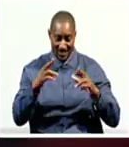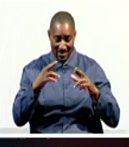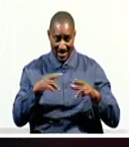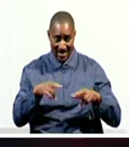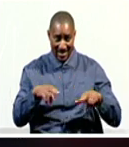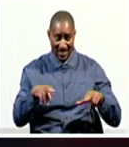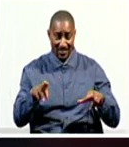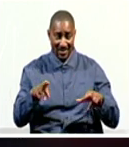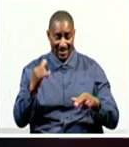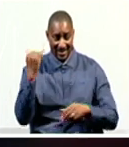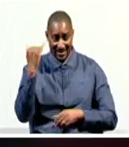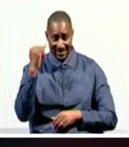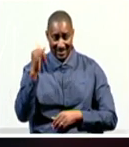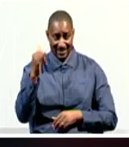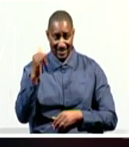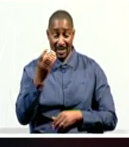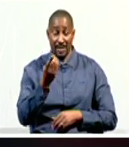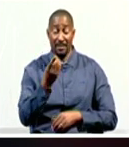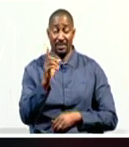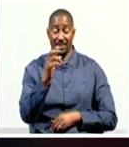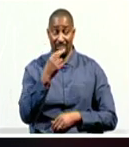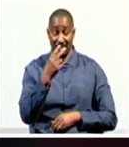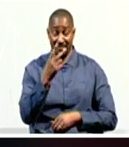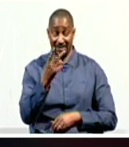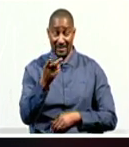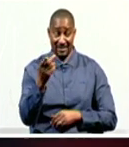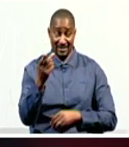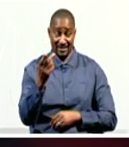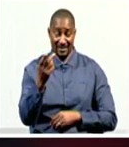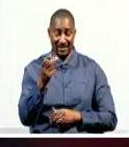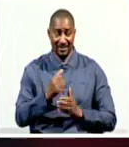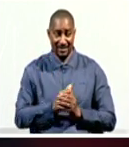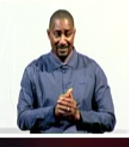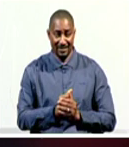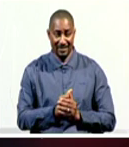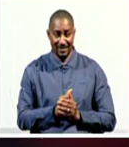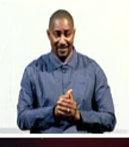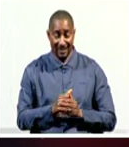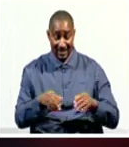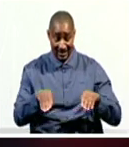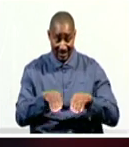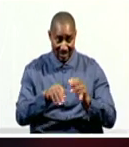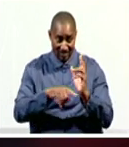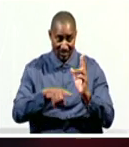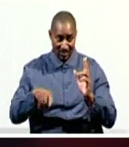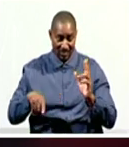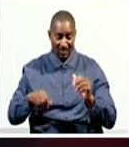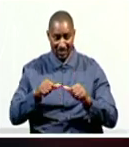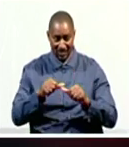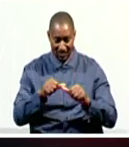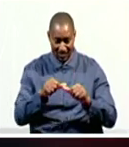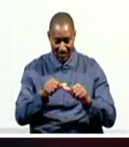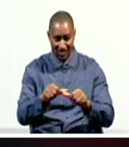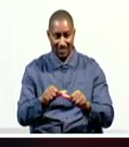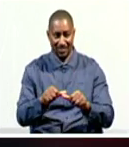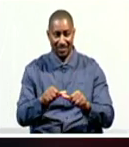if what we have seen in the past, the reception, the way Harambee was received and domesticated, it will continue to play an important